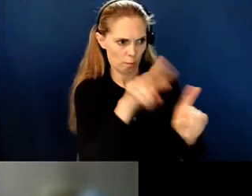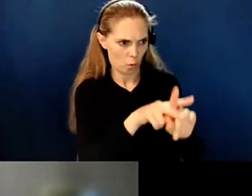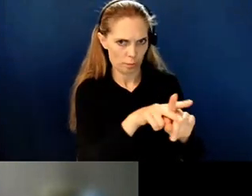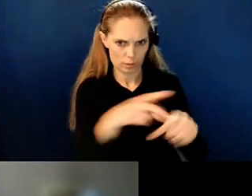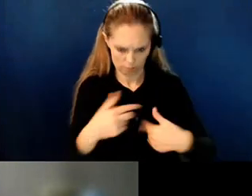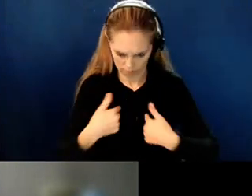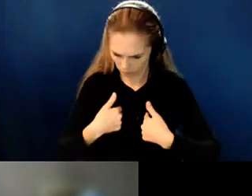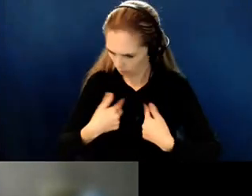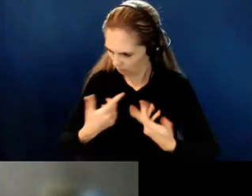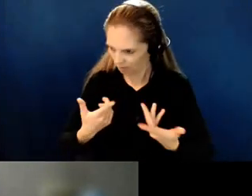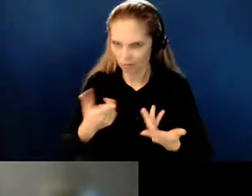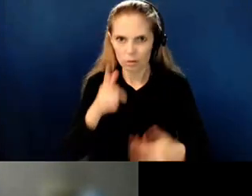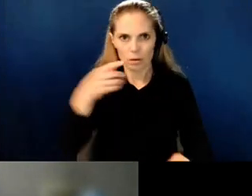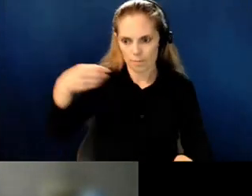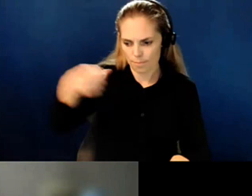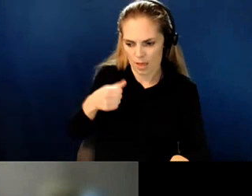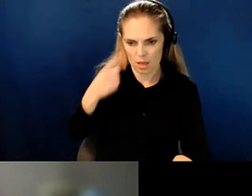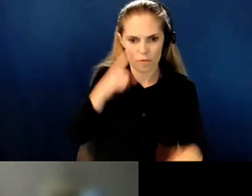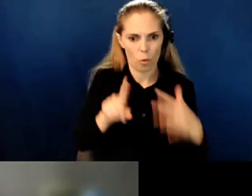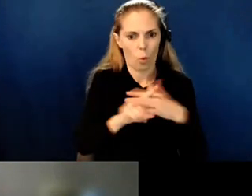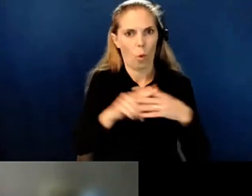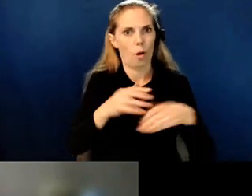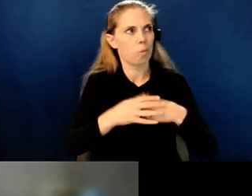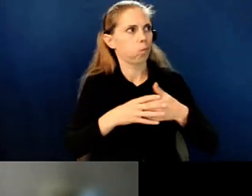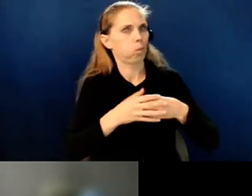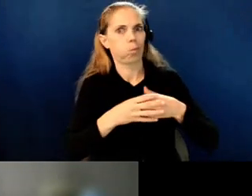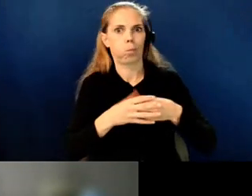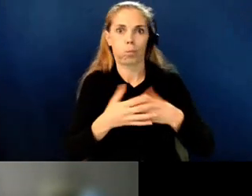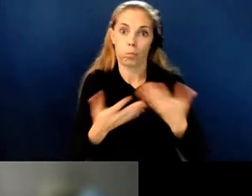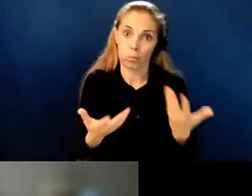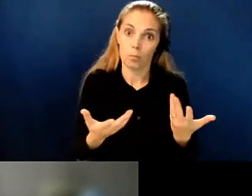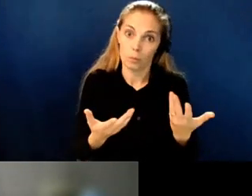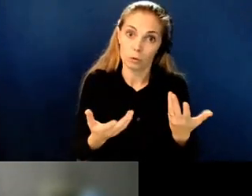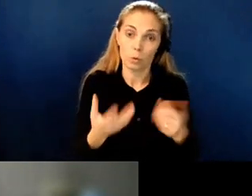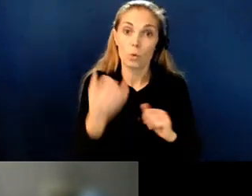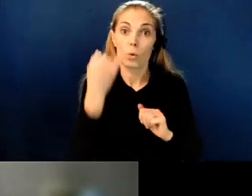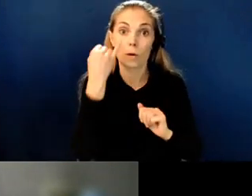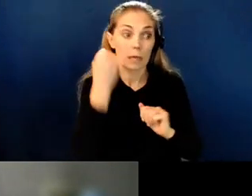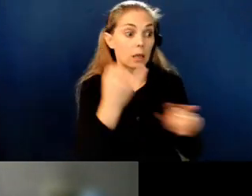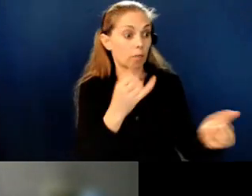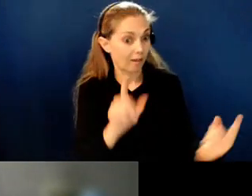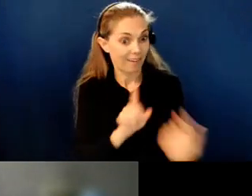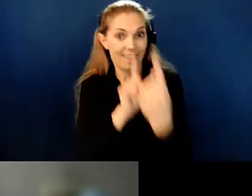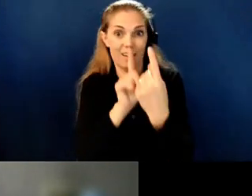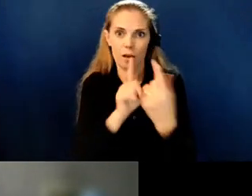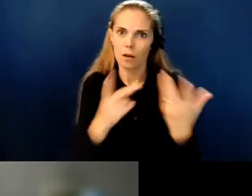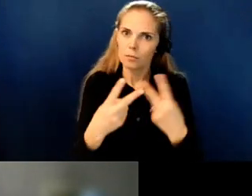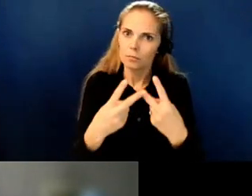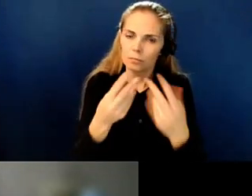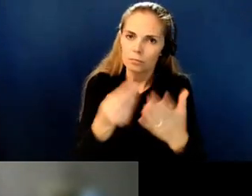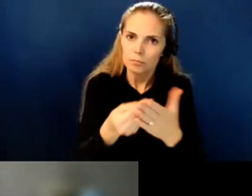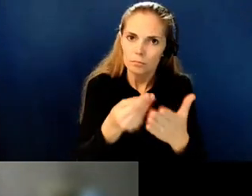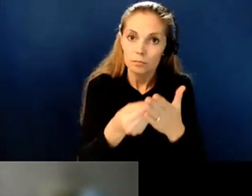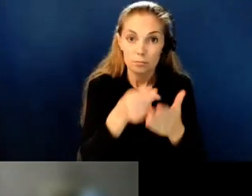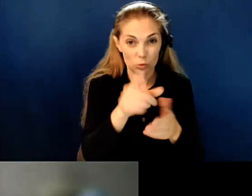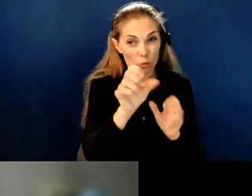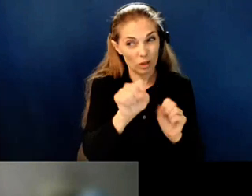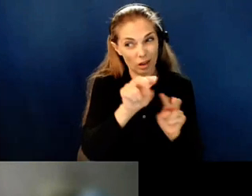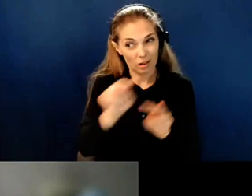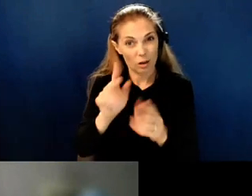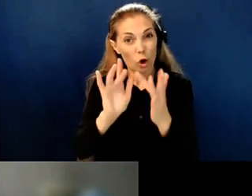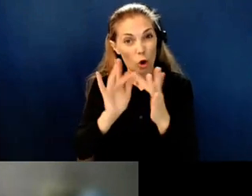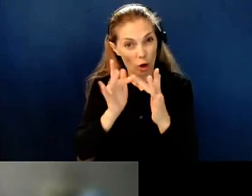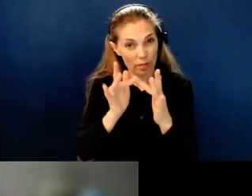the PubMed database online, and you can look at the peer-reviewed clinical data that supports basically the use of